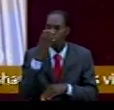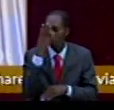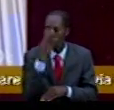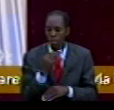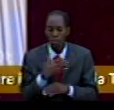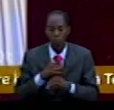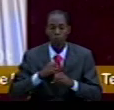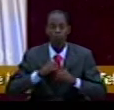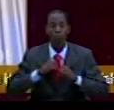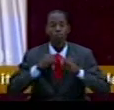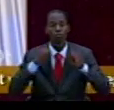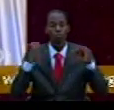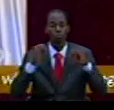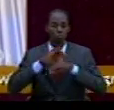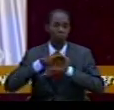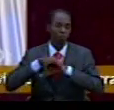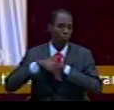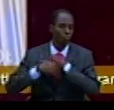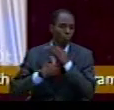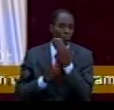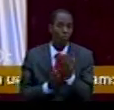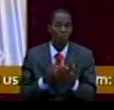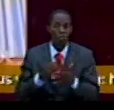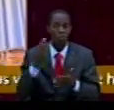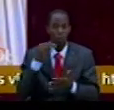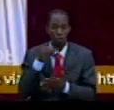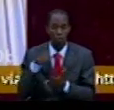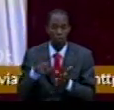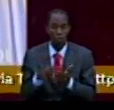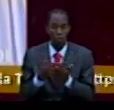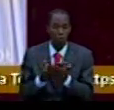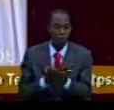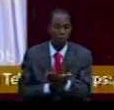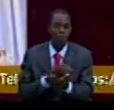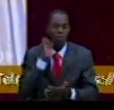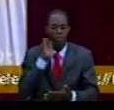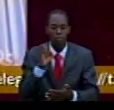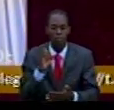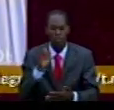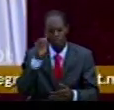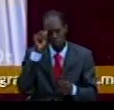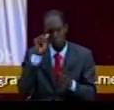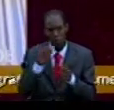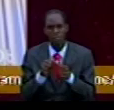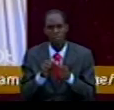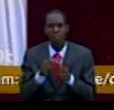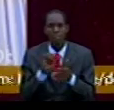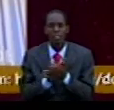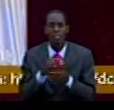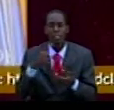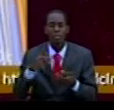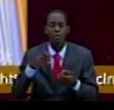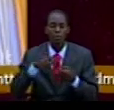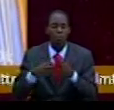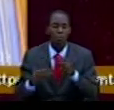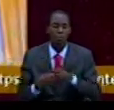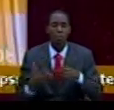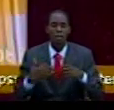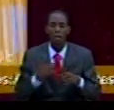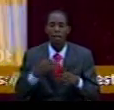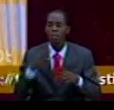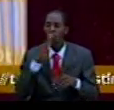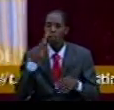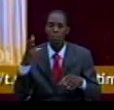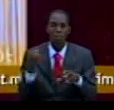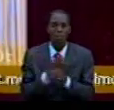this morning. It was even this morning that I noticed. I did not even know that the thing has already happened yesterday till this